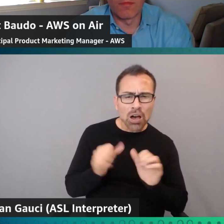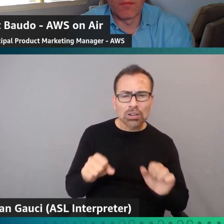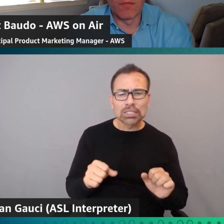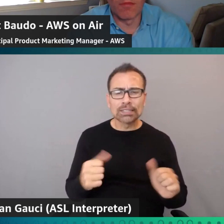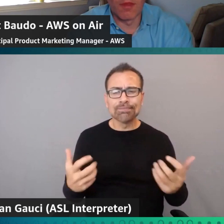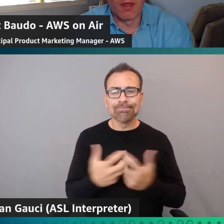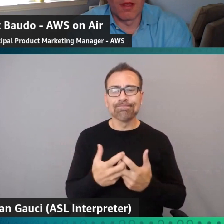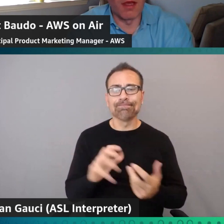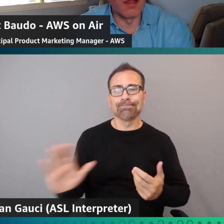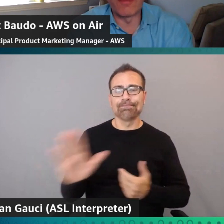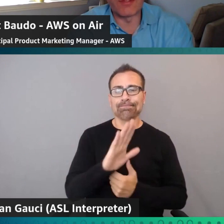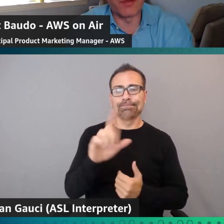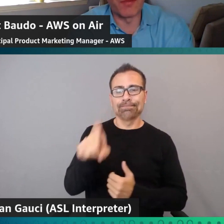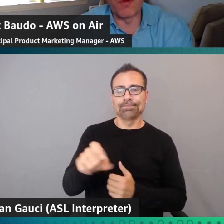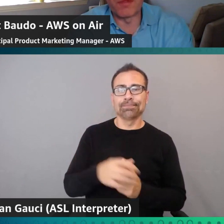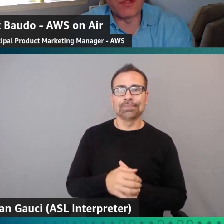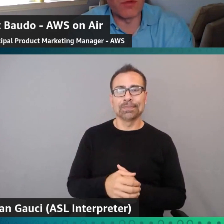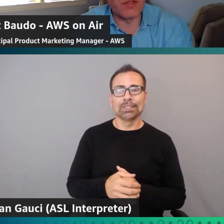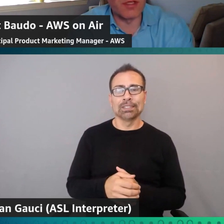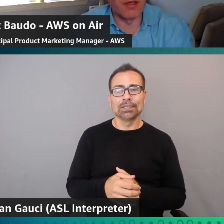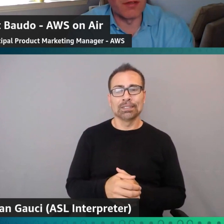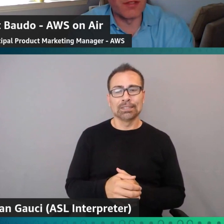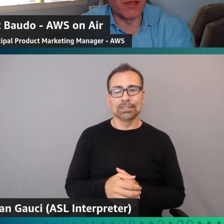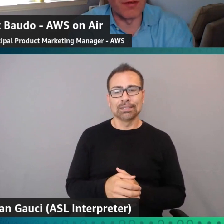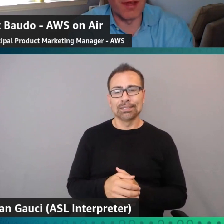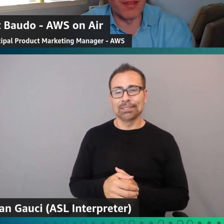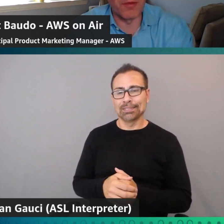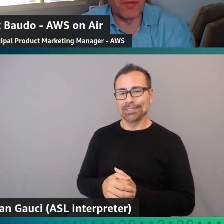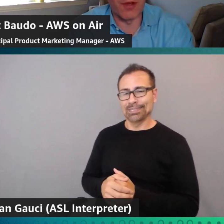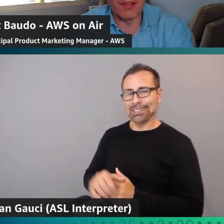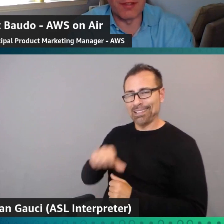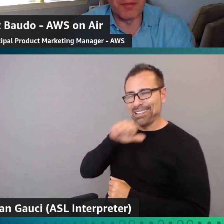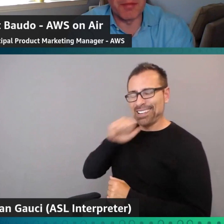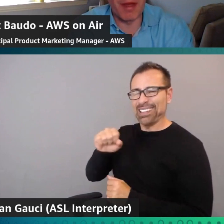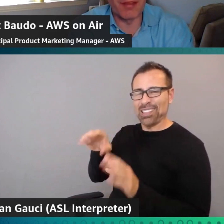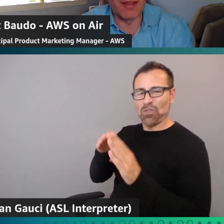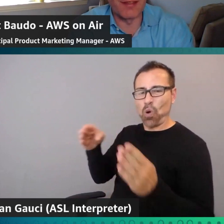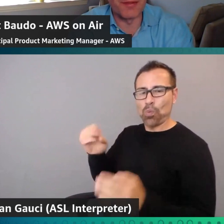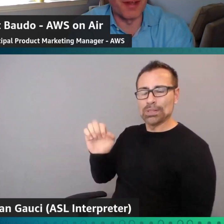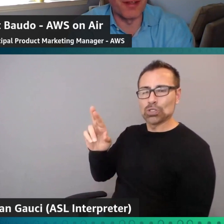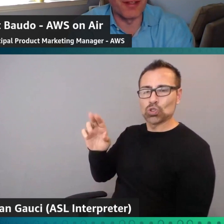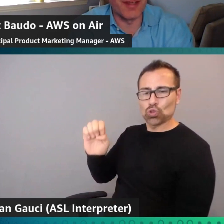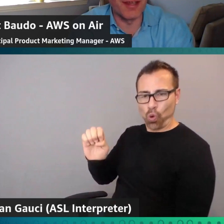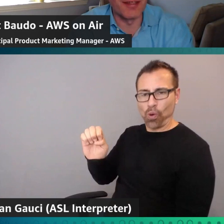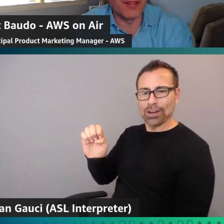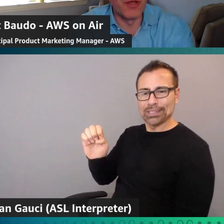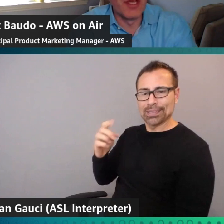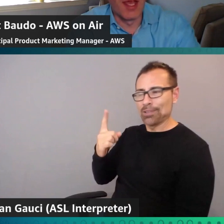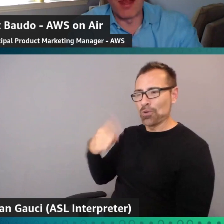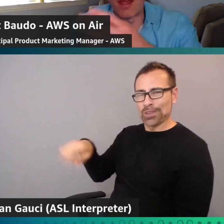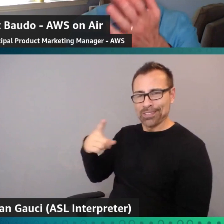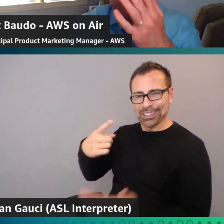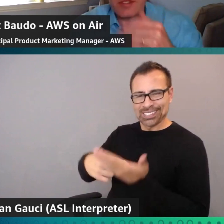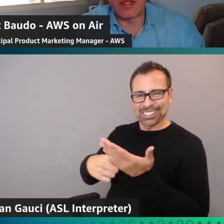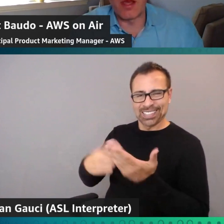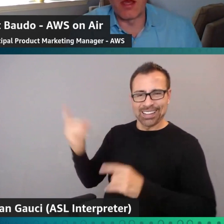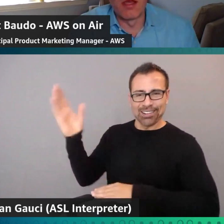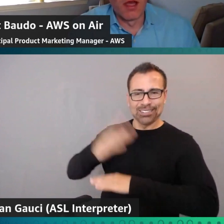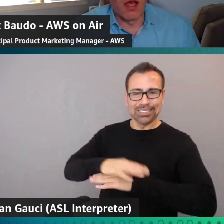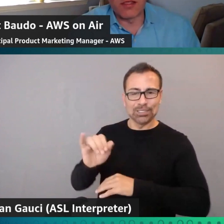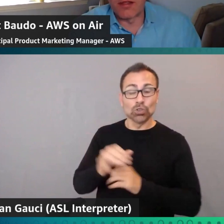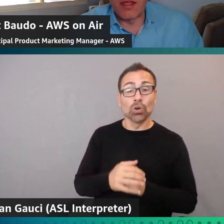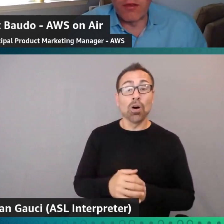needs. I love the term open source here too. I think we've talked a little bit about that as well all day. So, Yeah. and I just want to